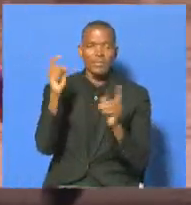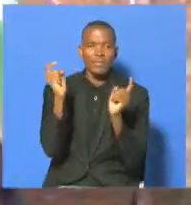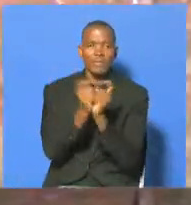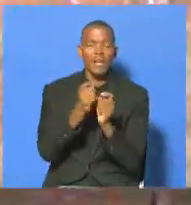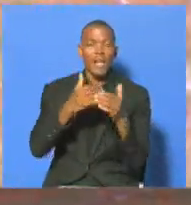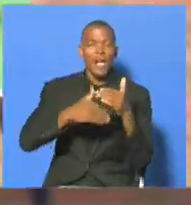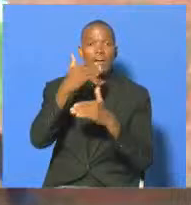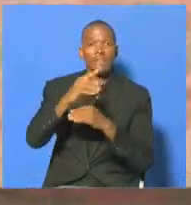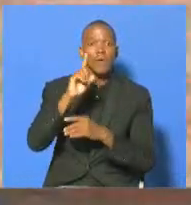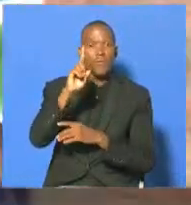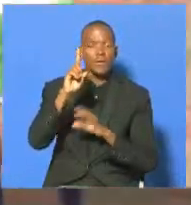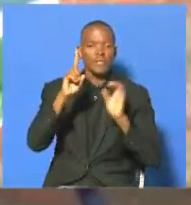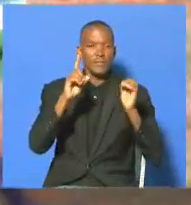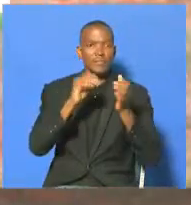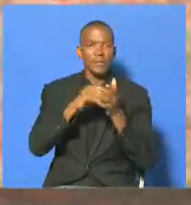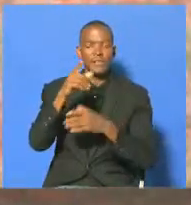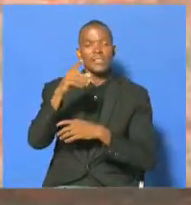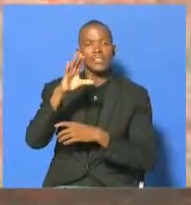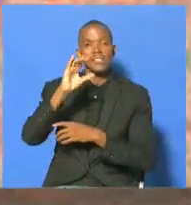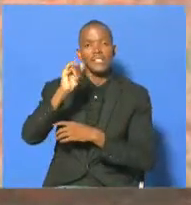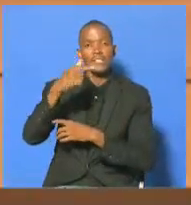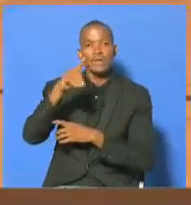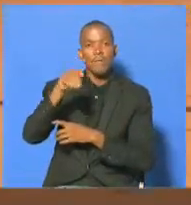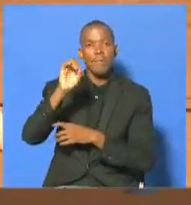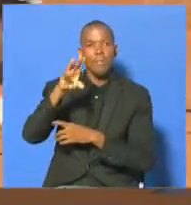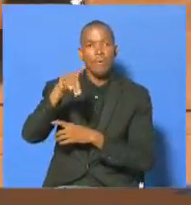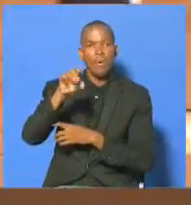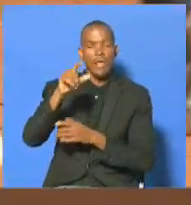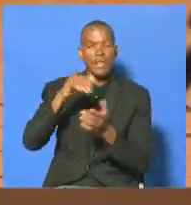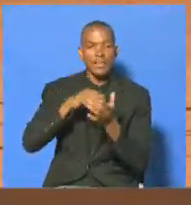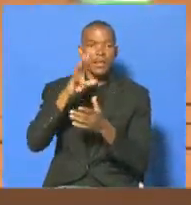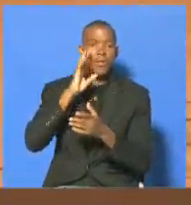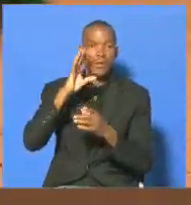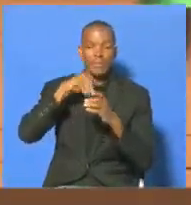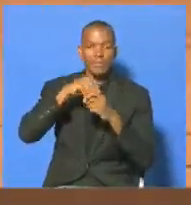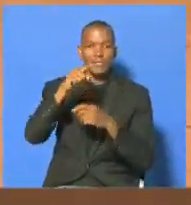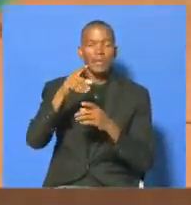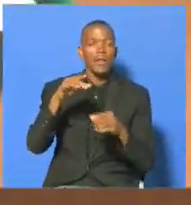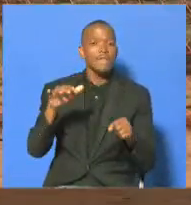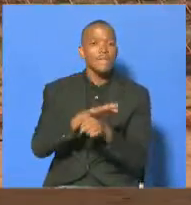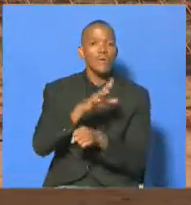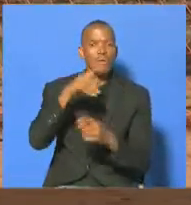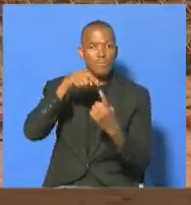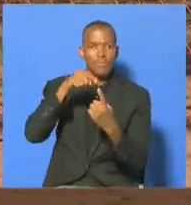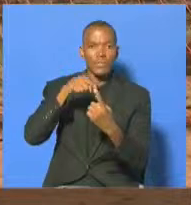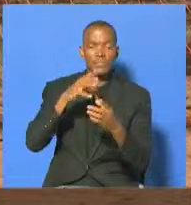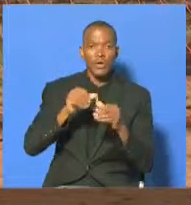a 1-0 defeat to City Pola last weekend. Sylvester Madisa's men will be aiming to secure maximum points in